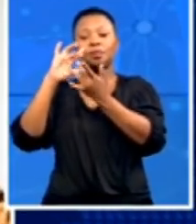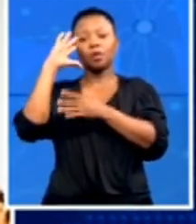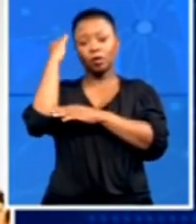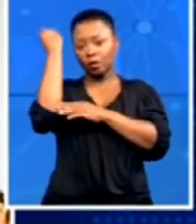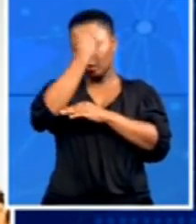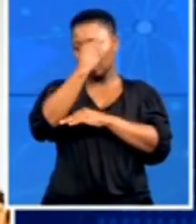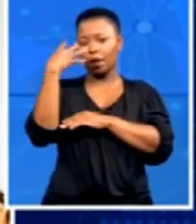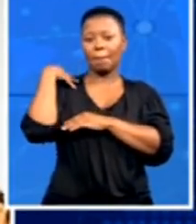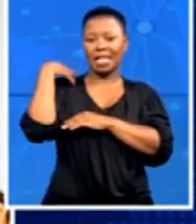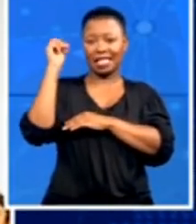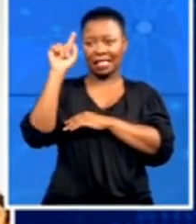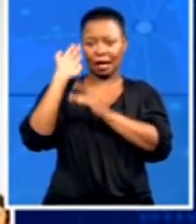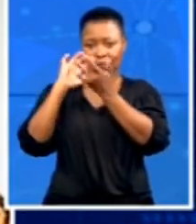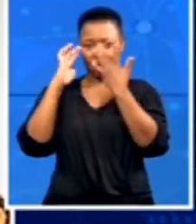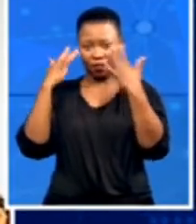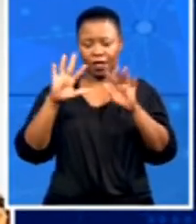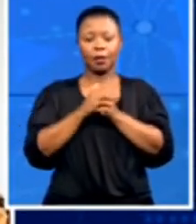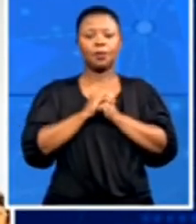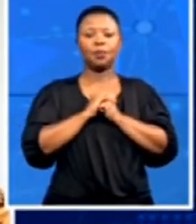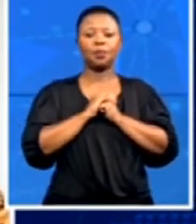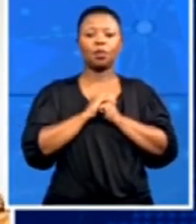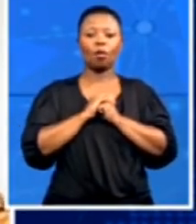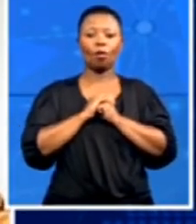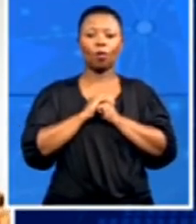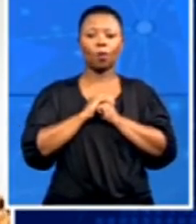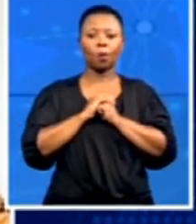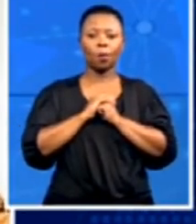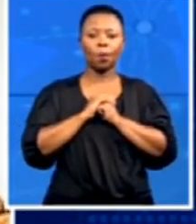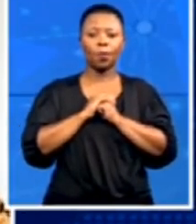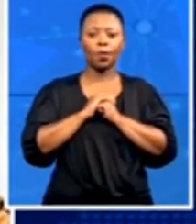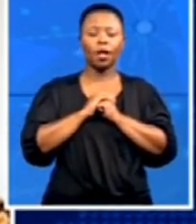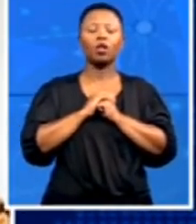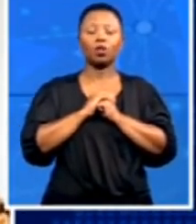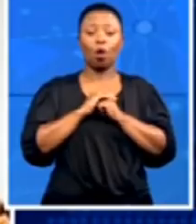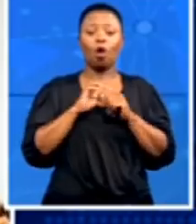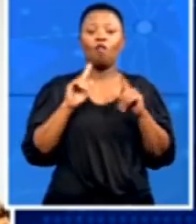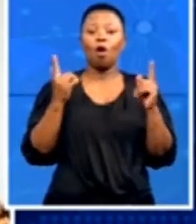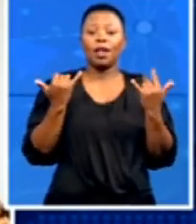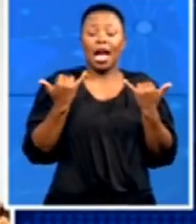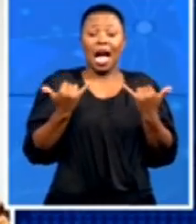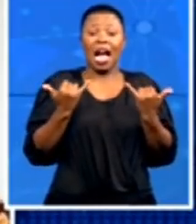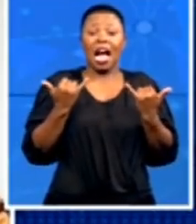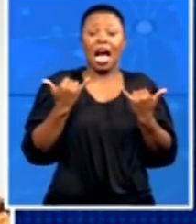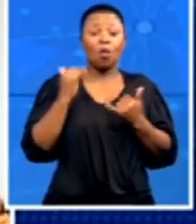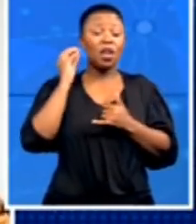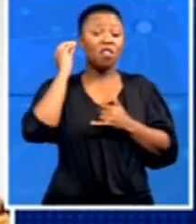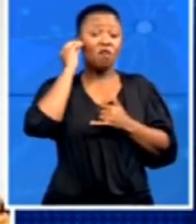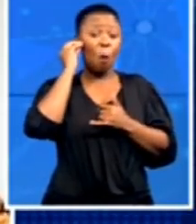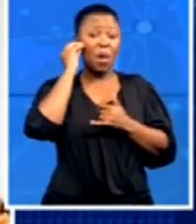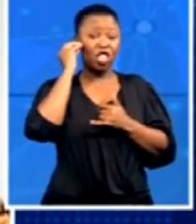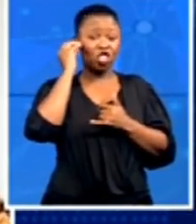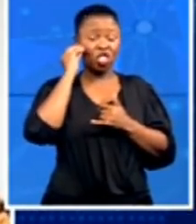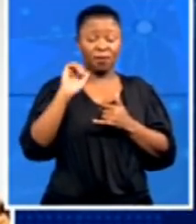I should perhaps say that the information which we have right now really